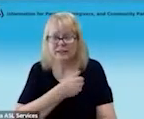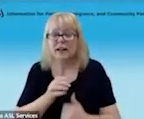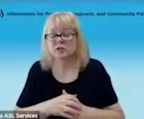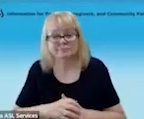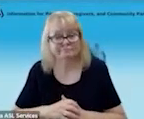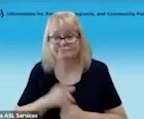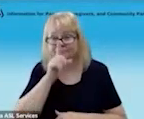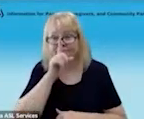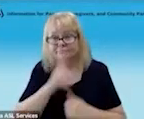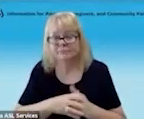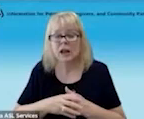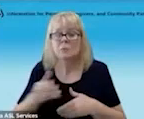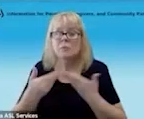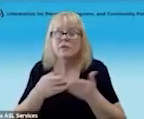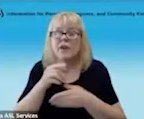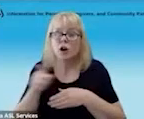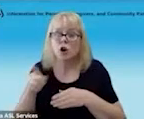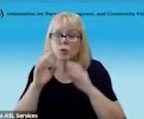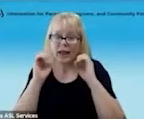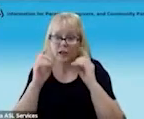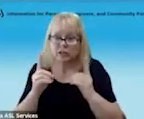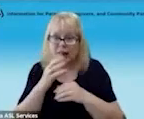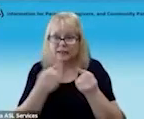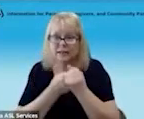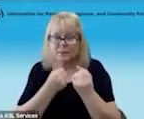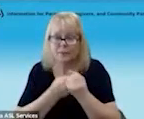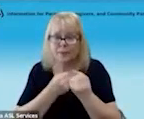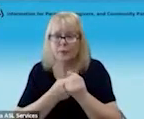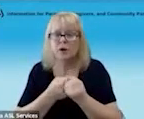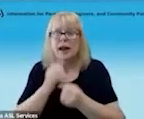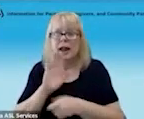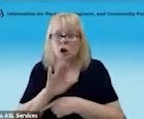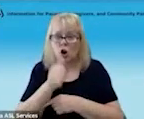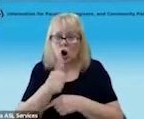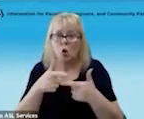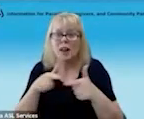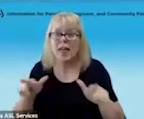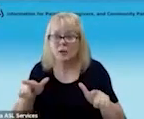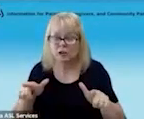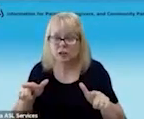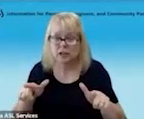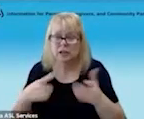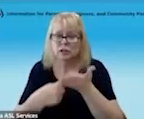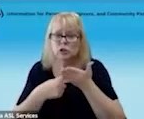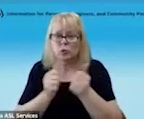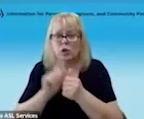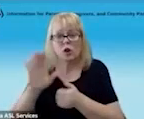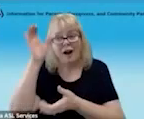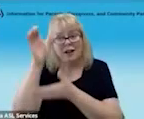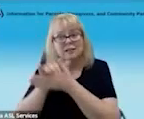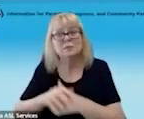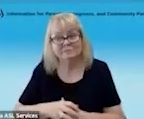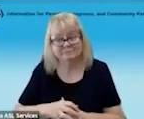her primary care provider has never mentioned anything about getting her children vaccinated. However, after a week or so